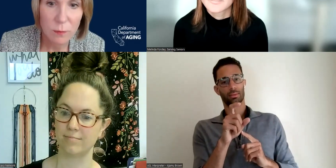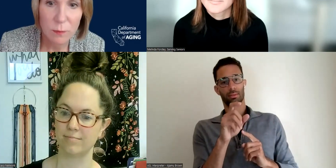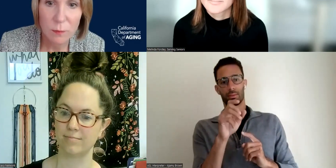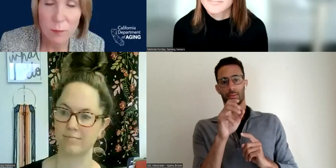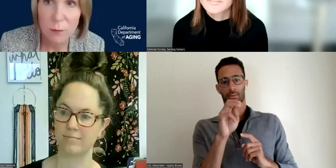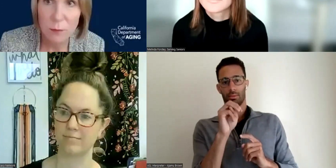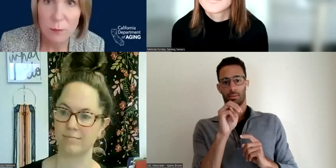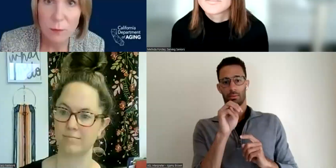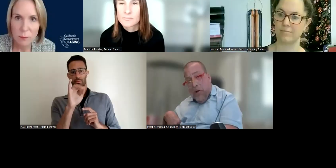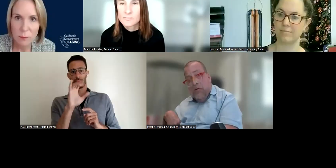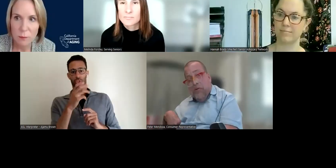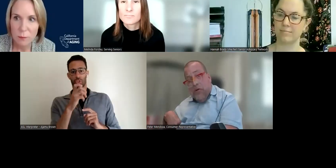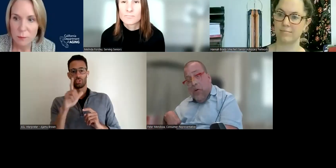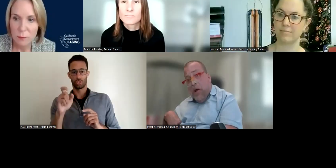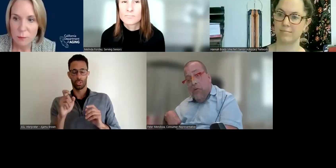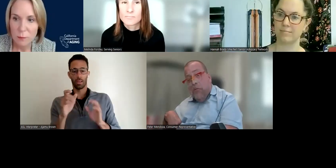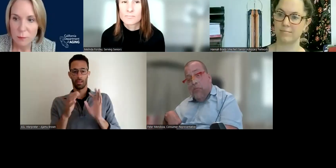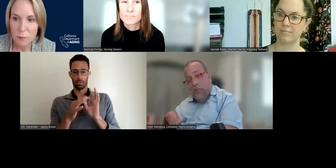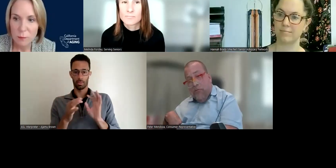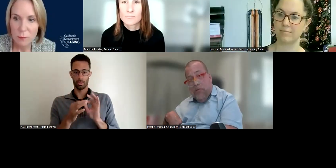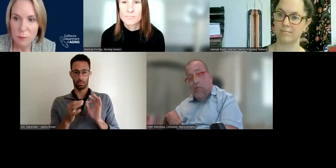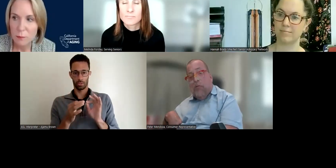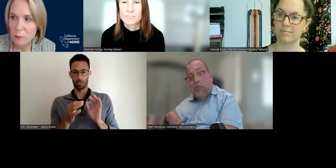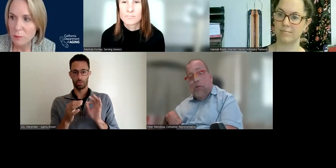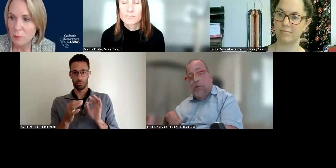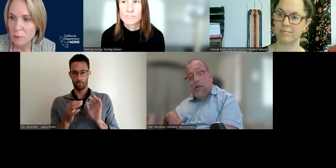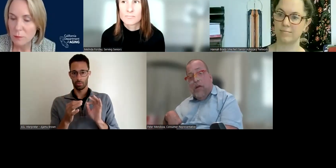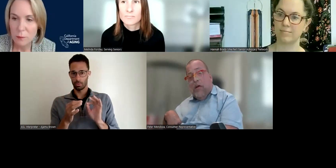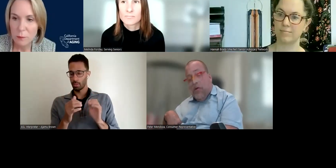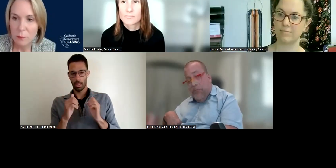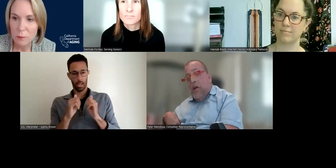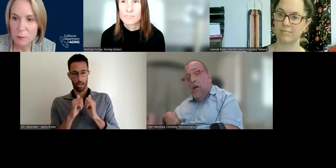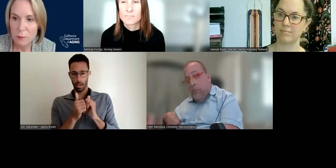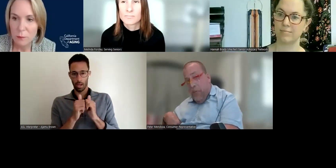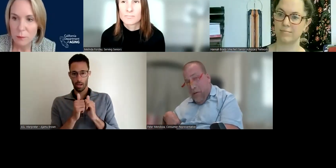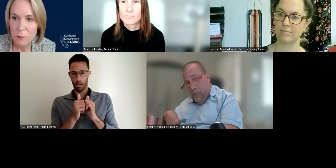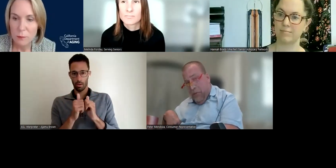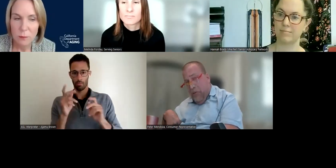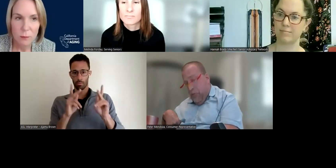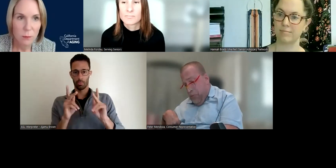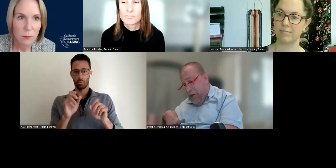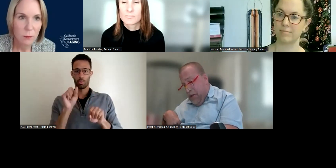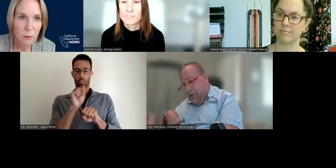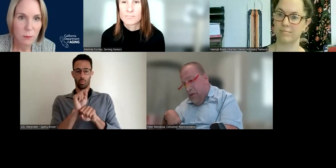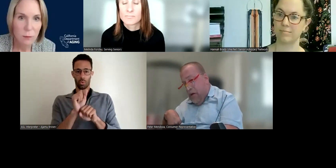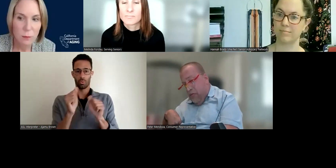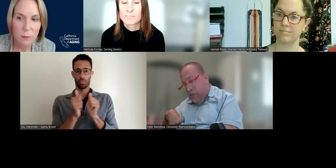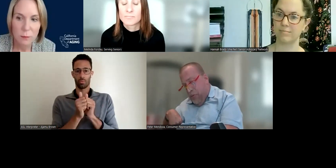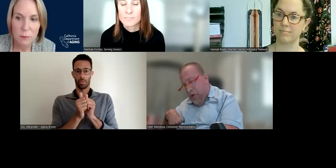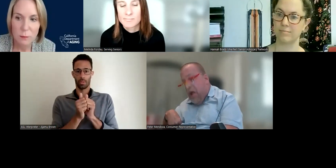was mentioned, and I wanted to know how folks work with the people who may